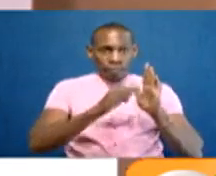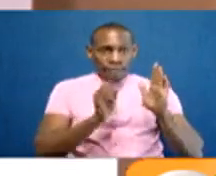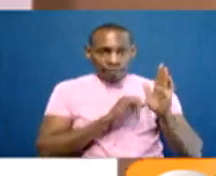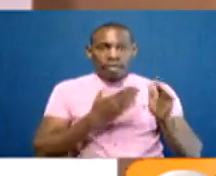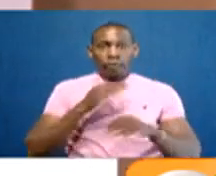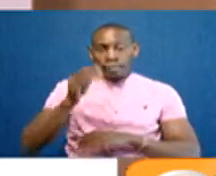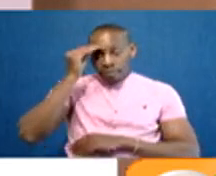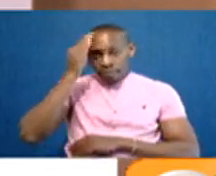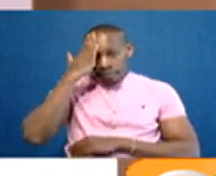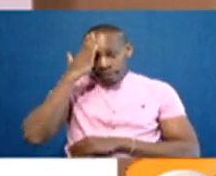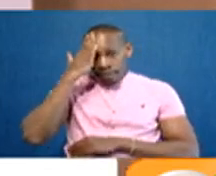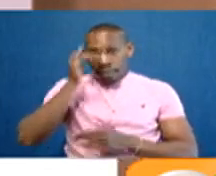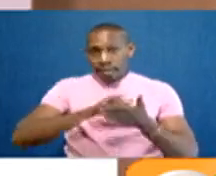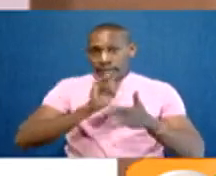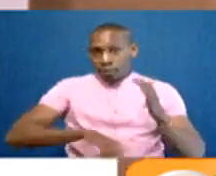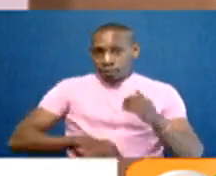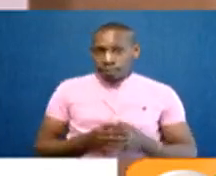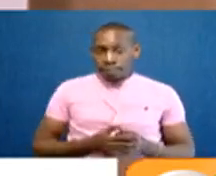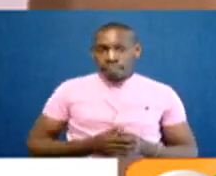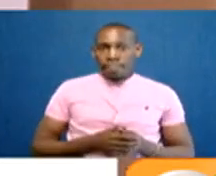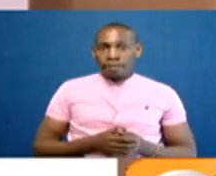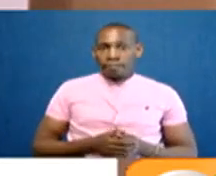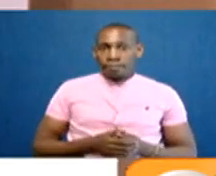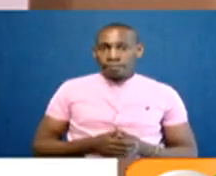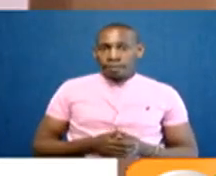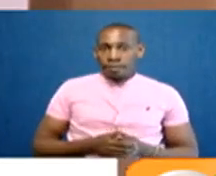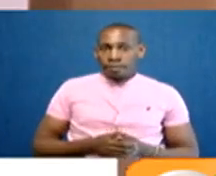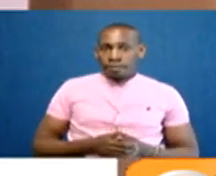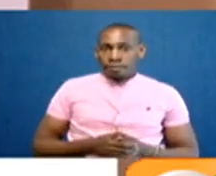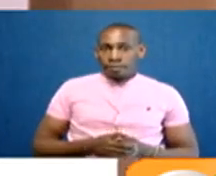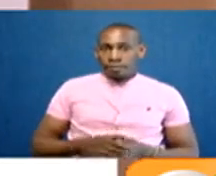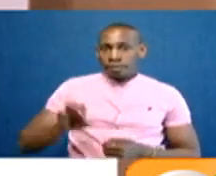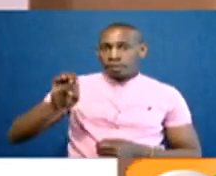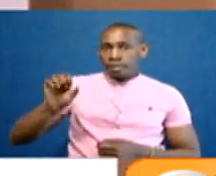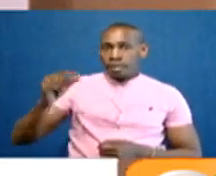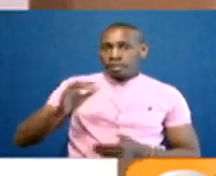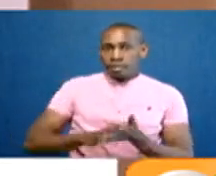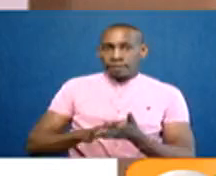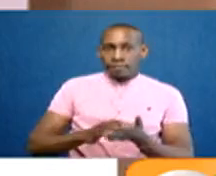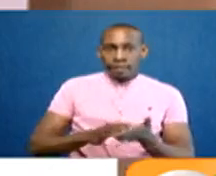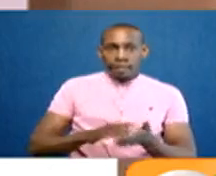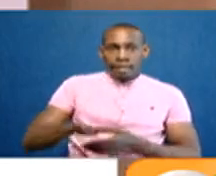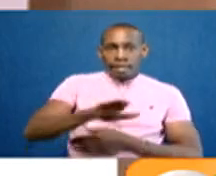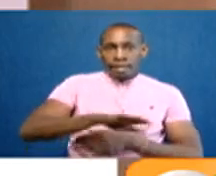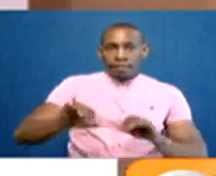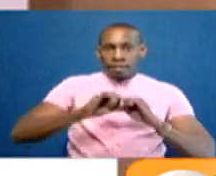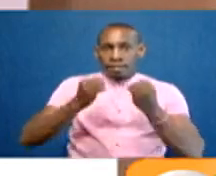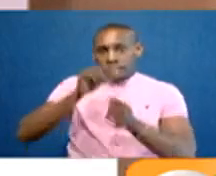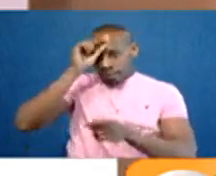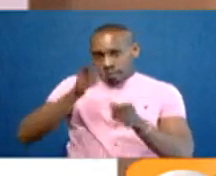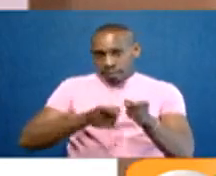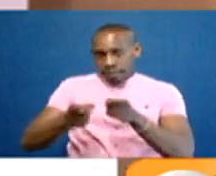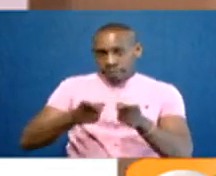I want you to keep in mind that ESG, or environmental, social, and governance, or known in